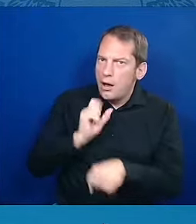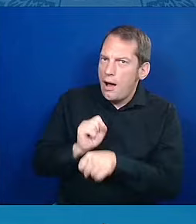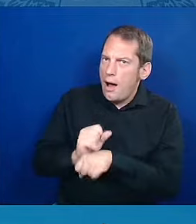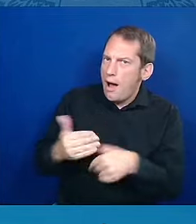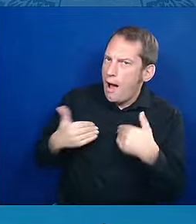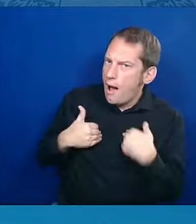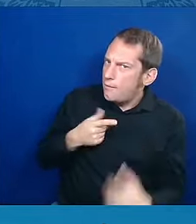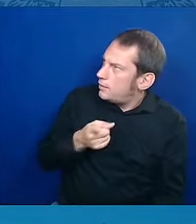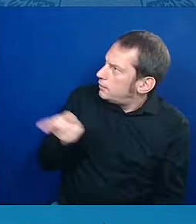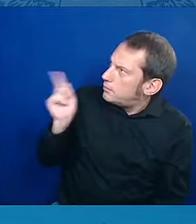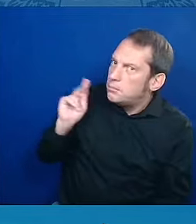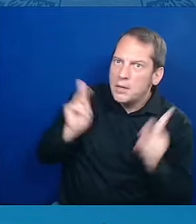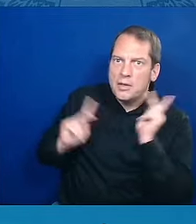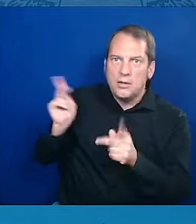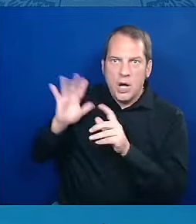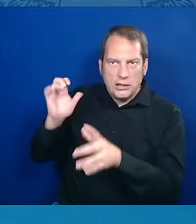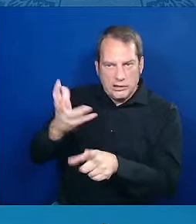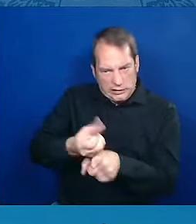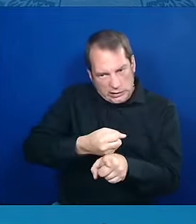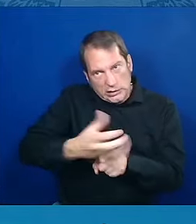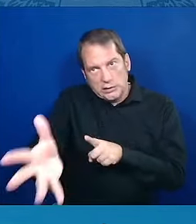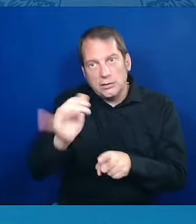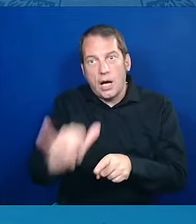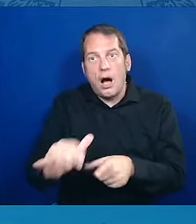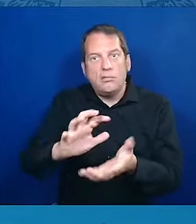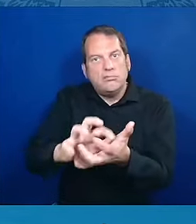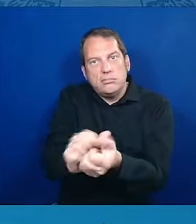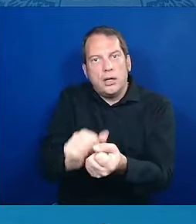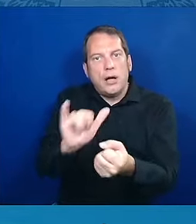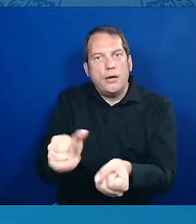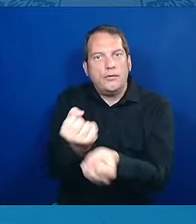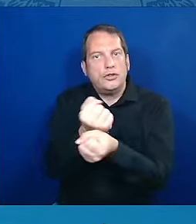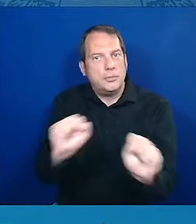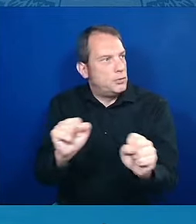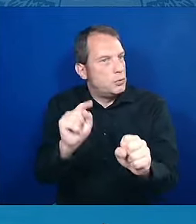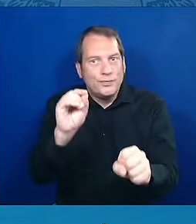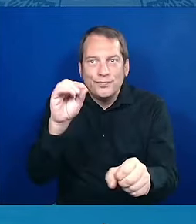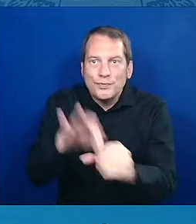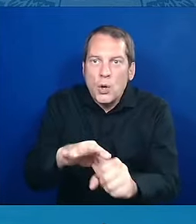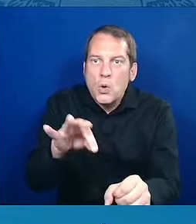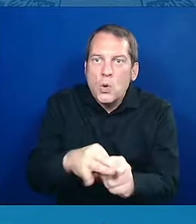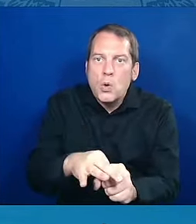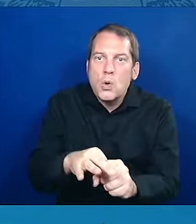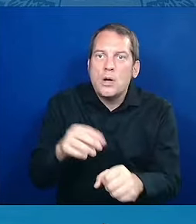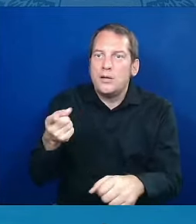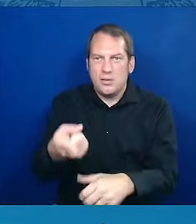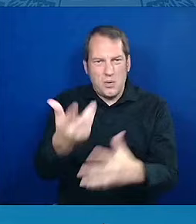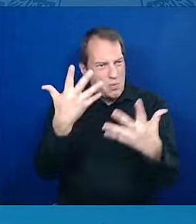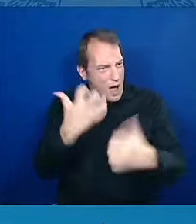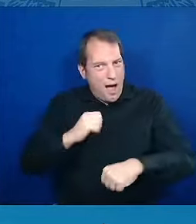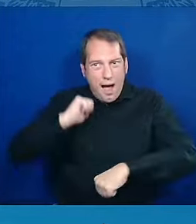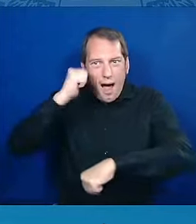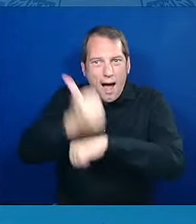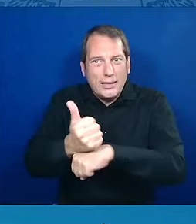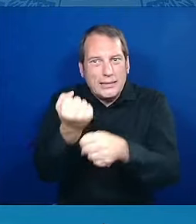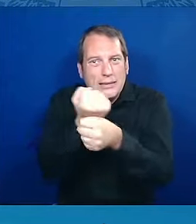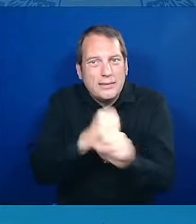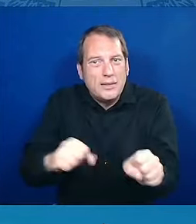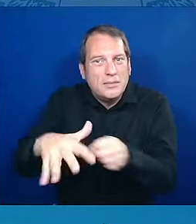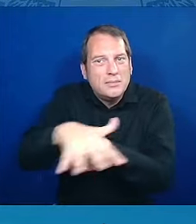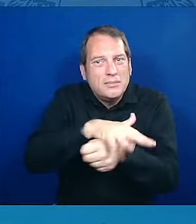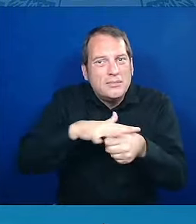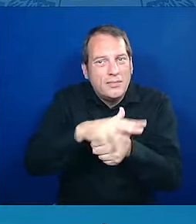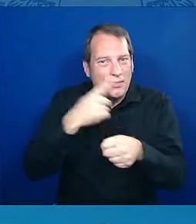create safe and welcoming places where our children can learn, extremists attack